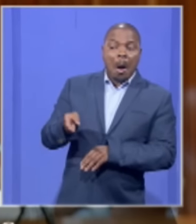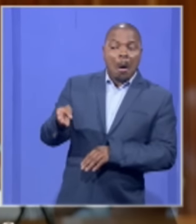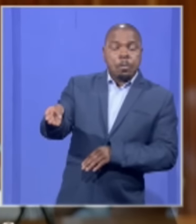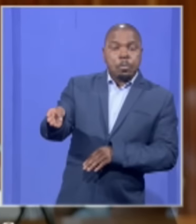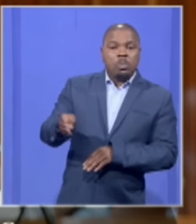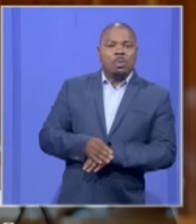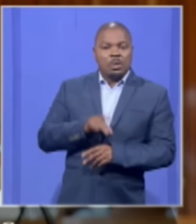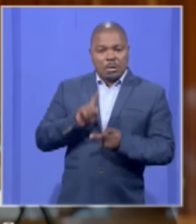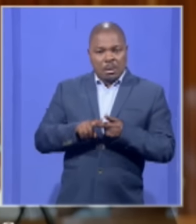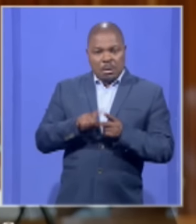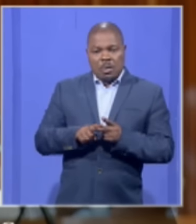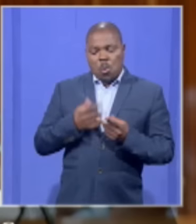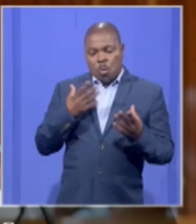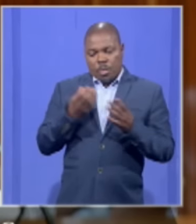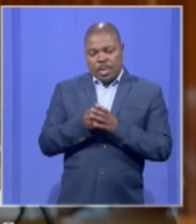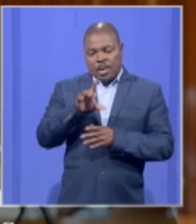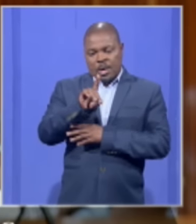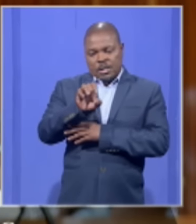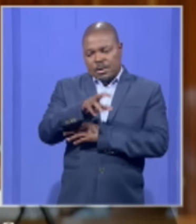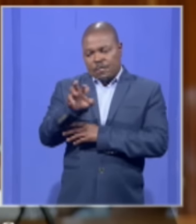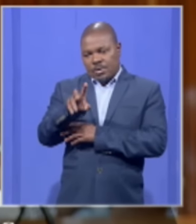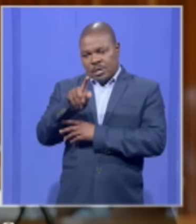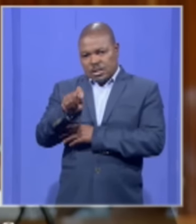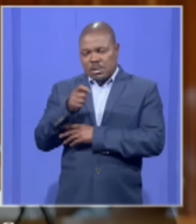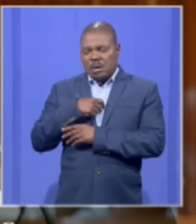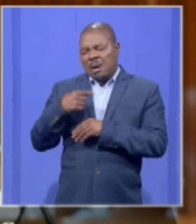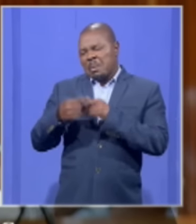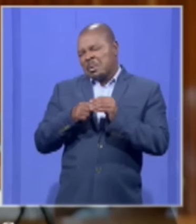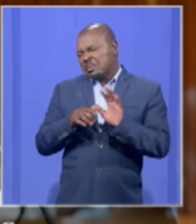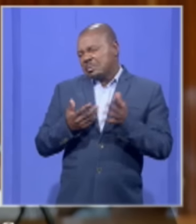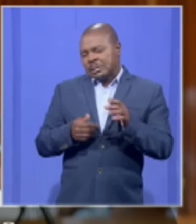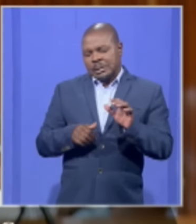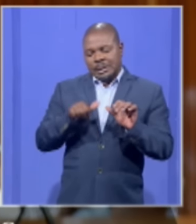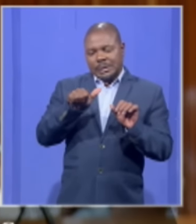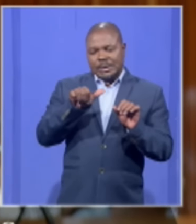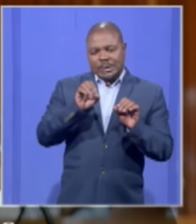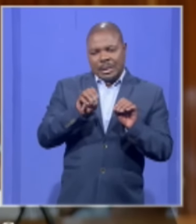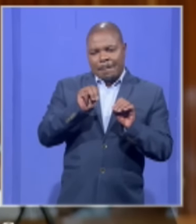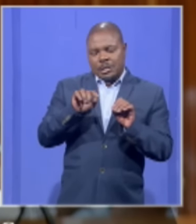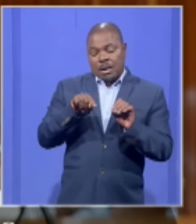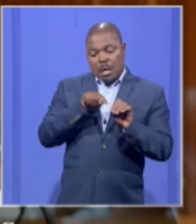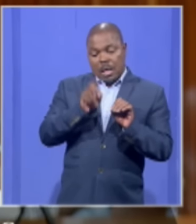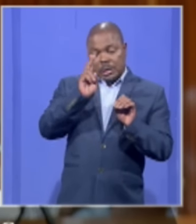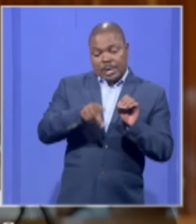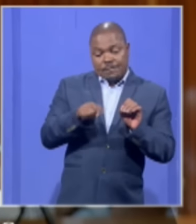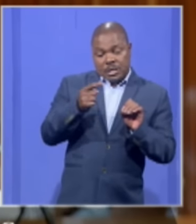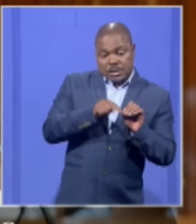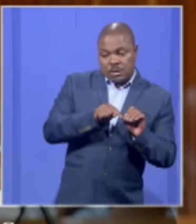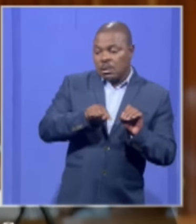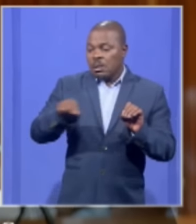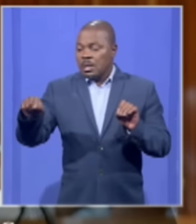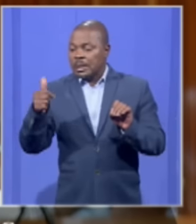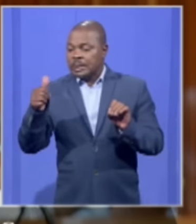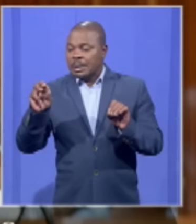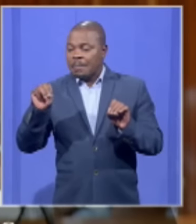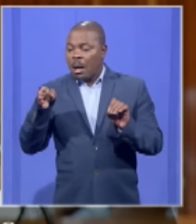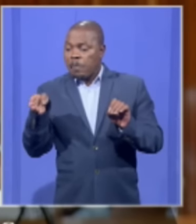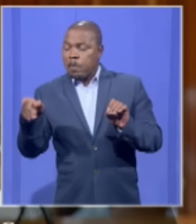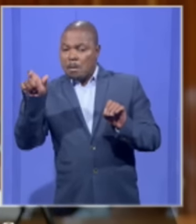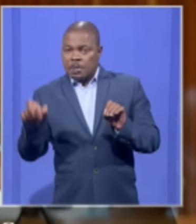proceeded to accompany Mr. De Wet, and we found a second body about 60 meters away from where we found the first body the previous evening.